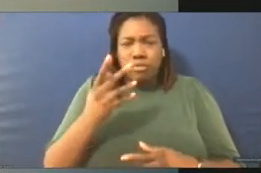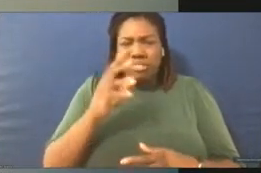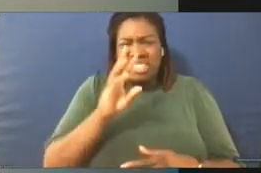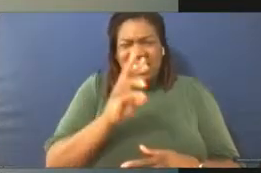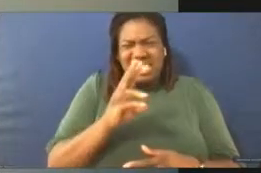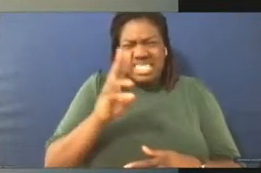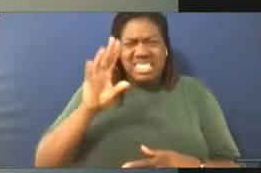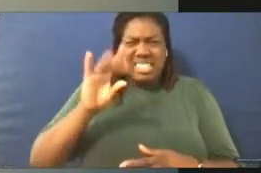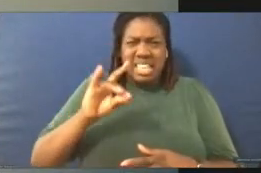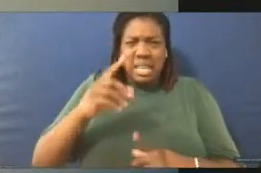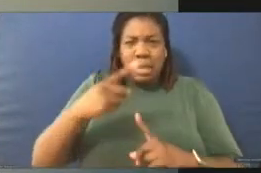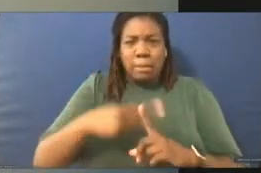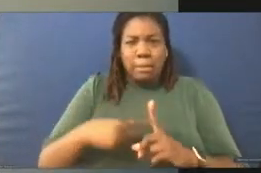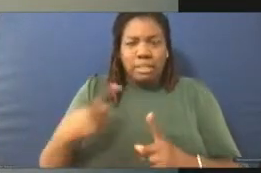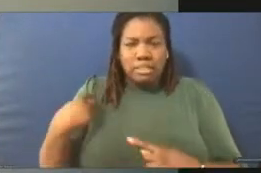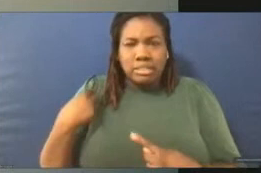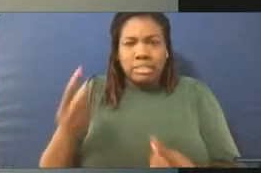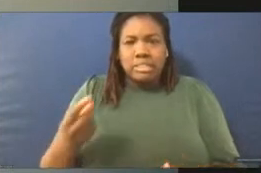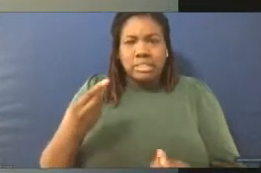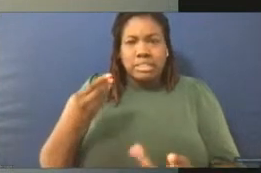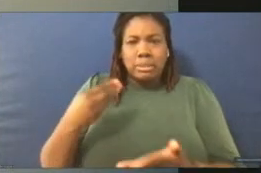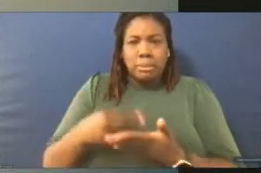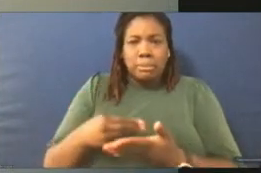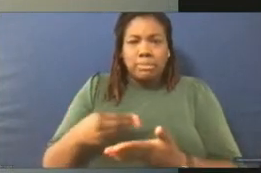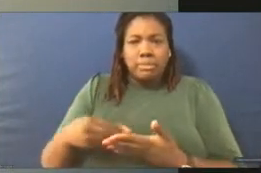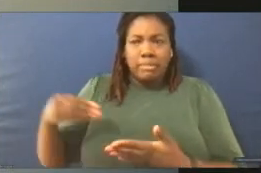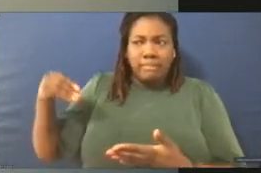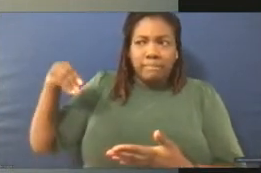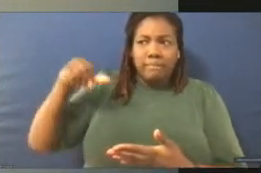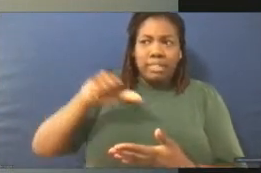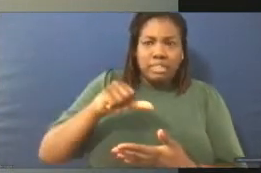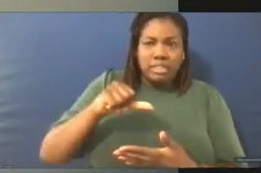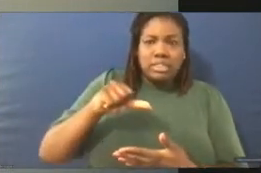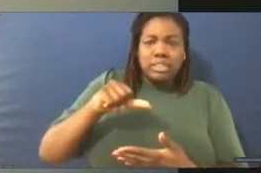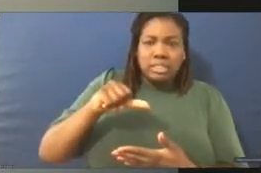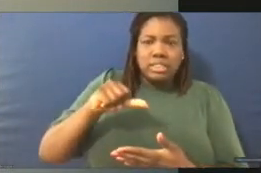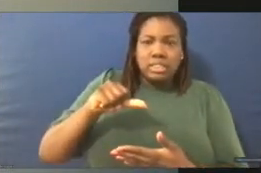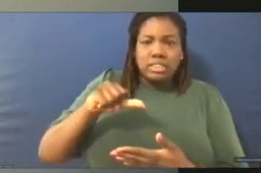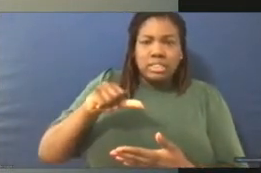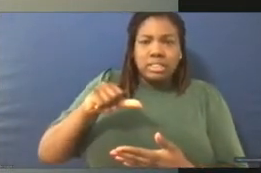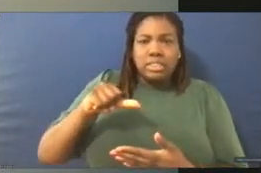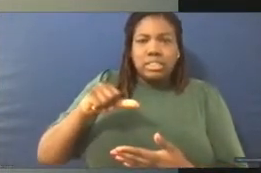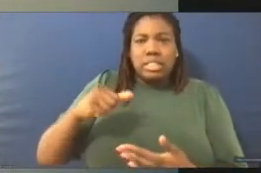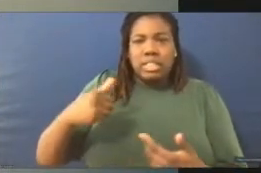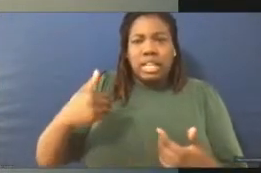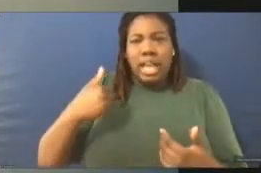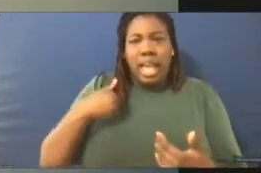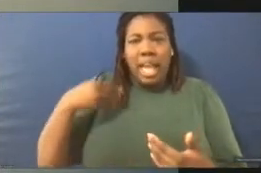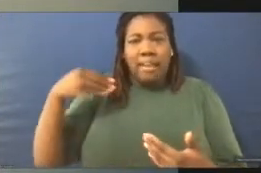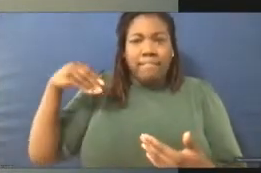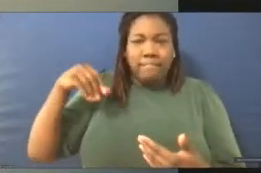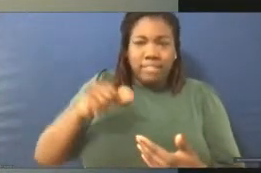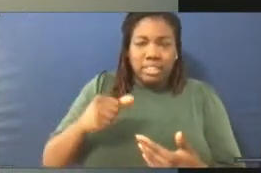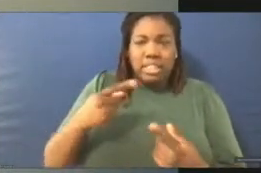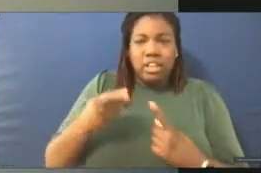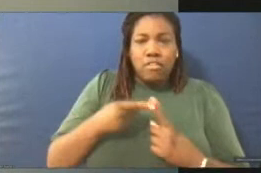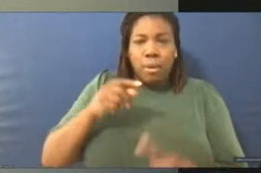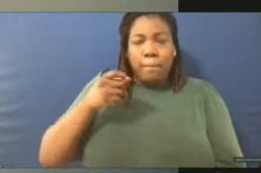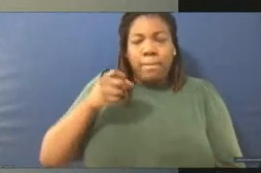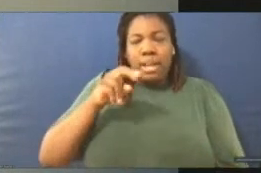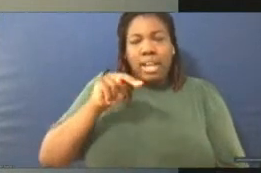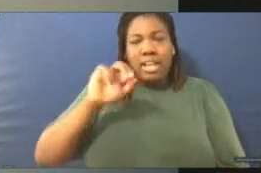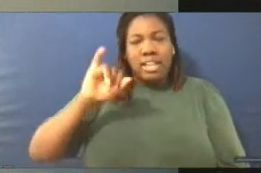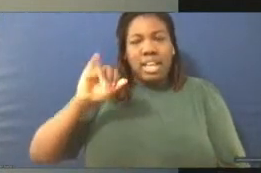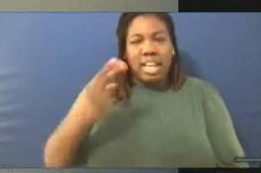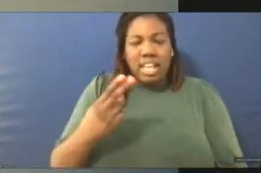we have had funding, and I will say that at this point my disclosures are that I have funding from National Institutes of Health, from